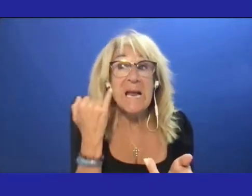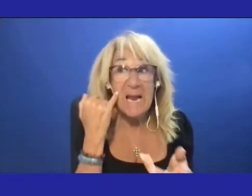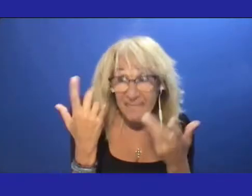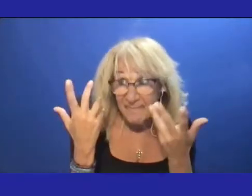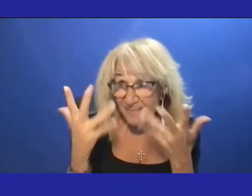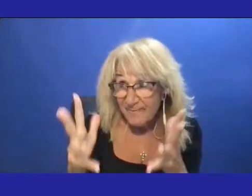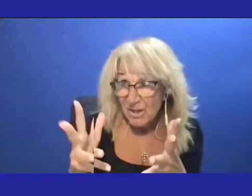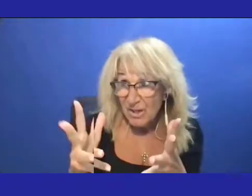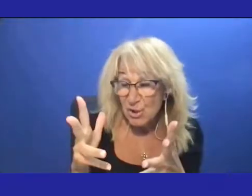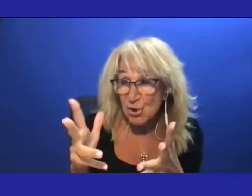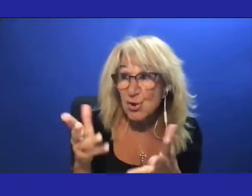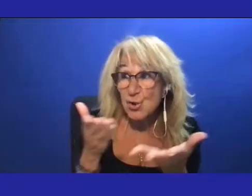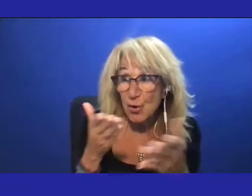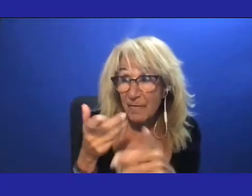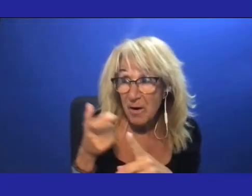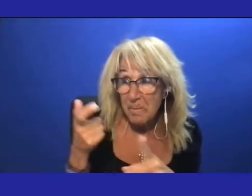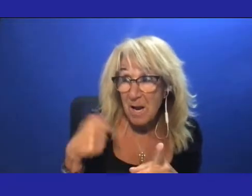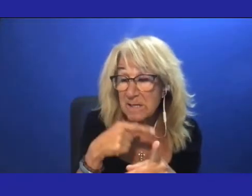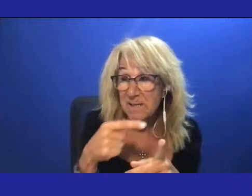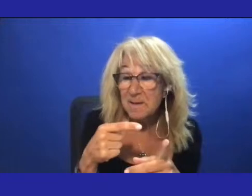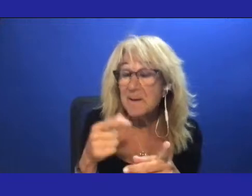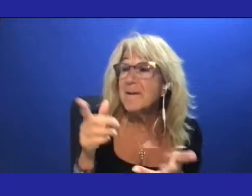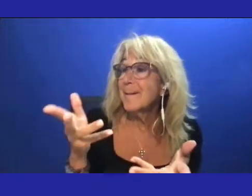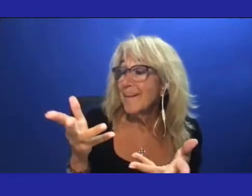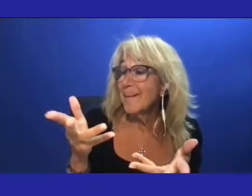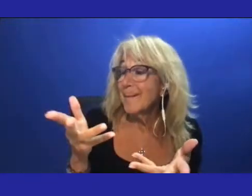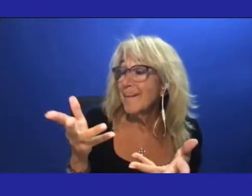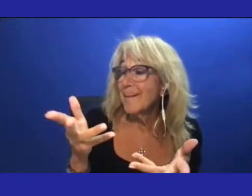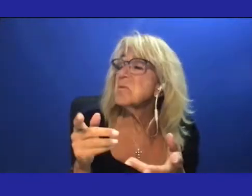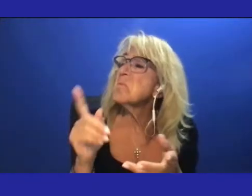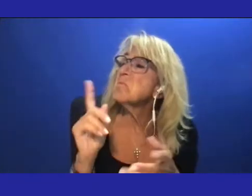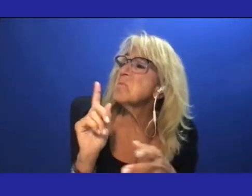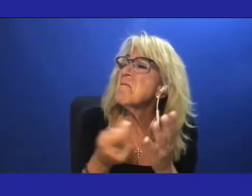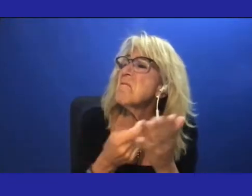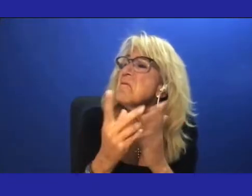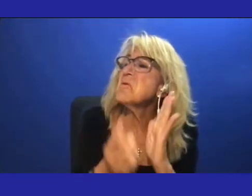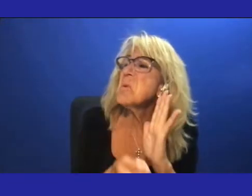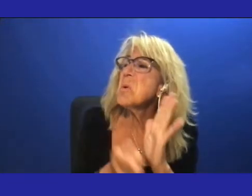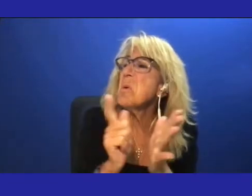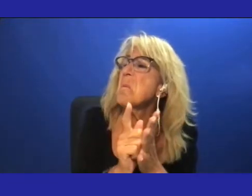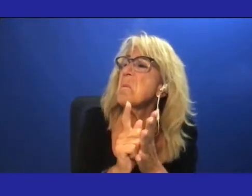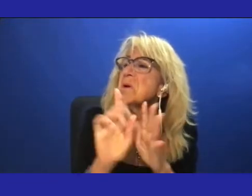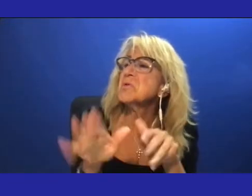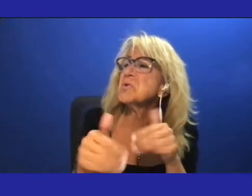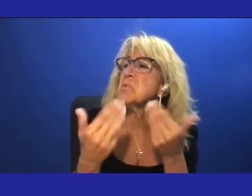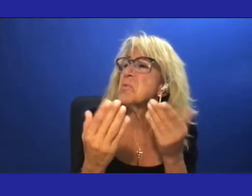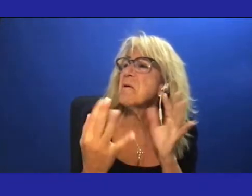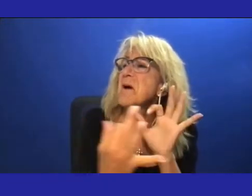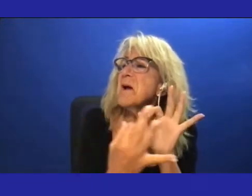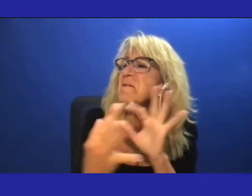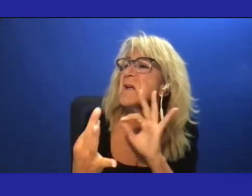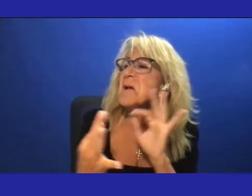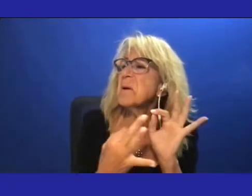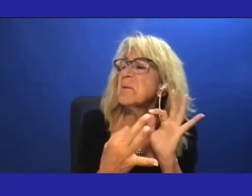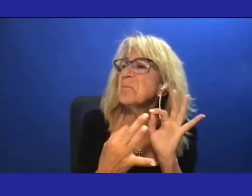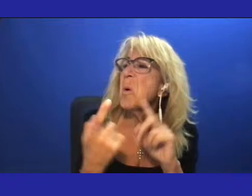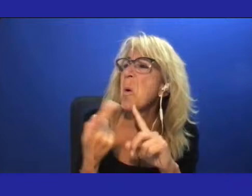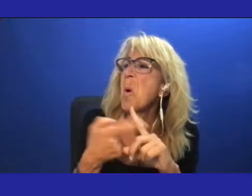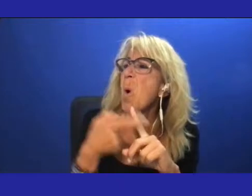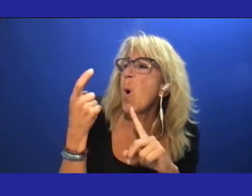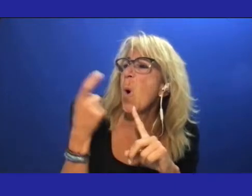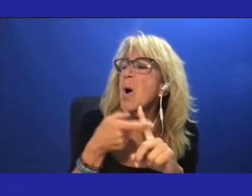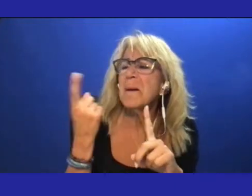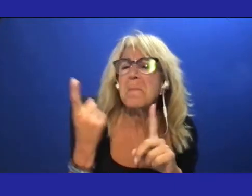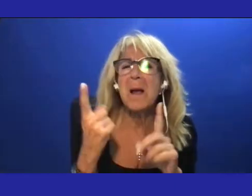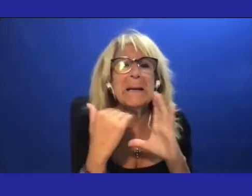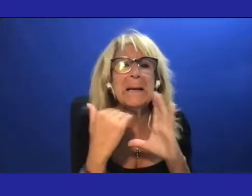and have something to say, please take a couple of minutes to provide this feedback to us. It's just an automated sort of email or